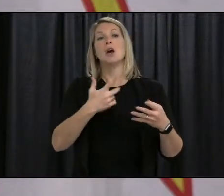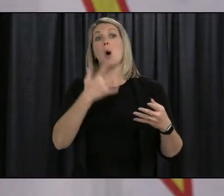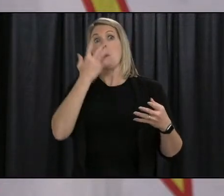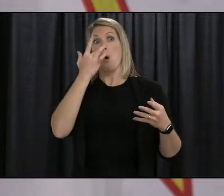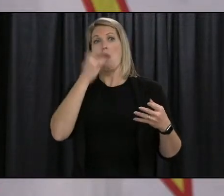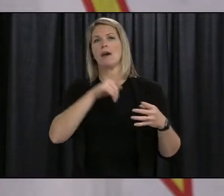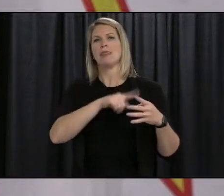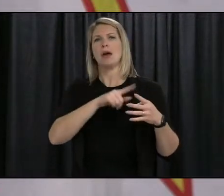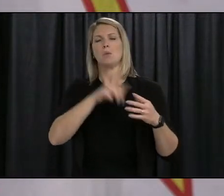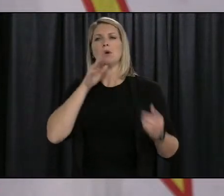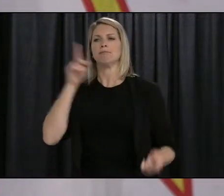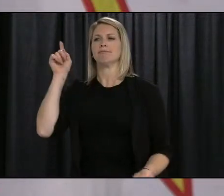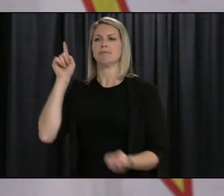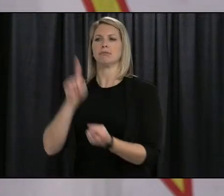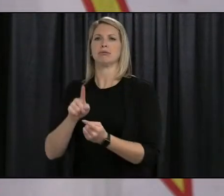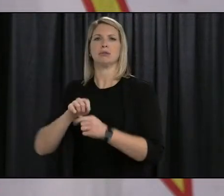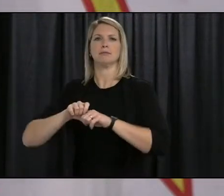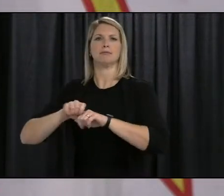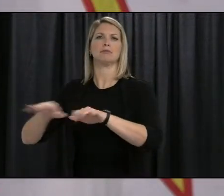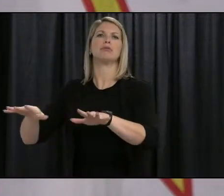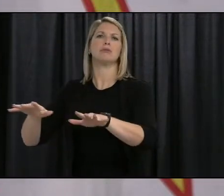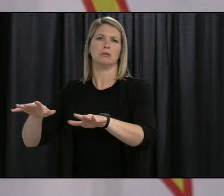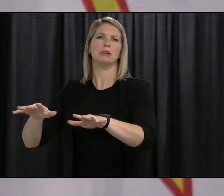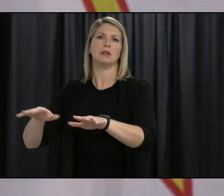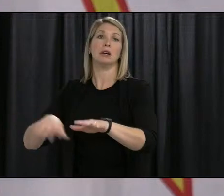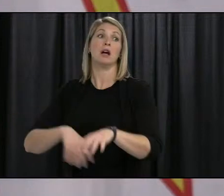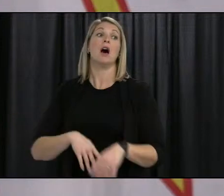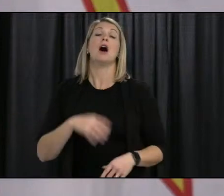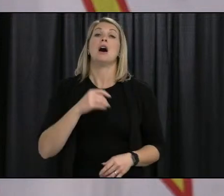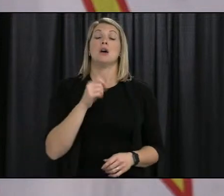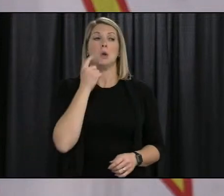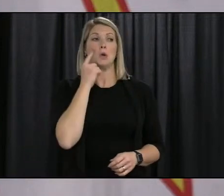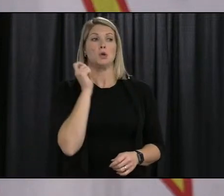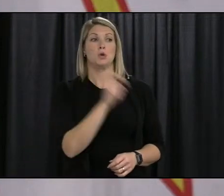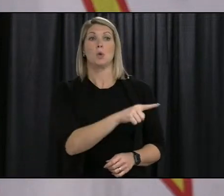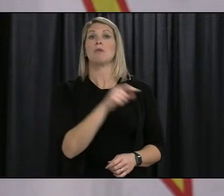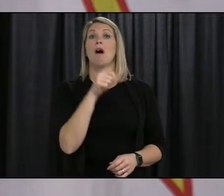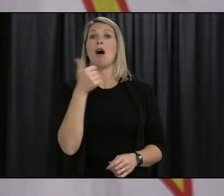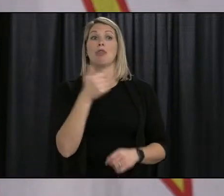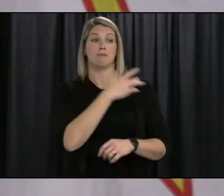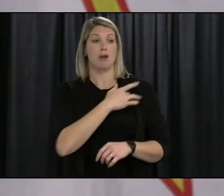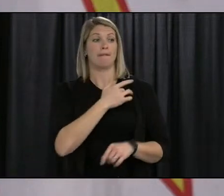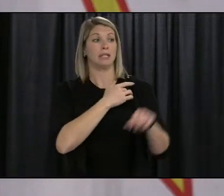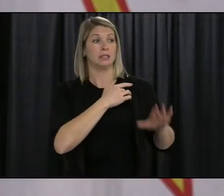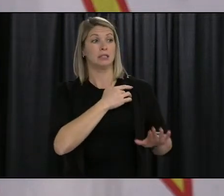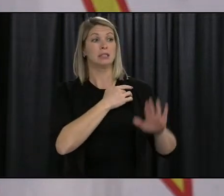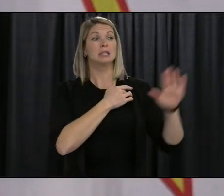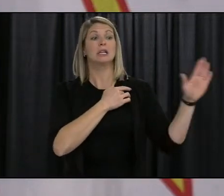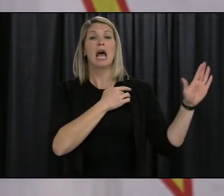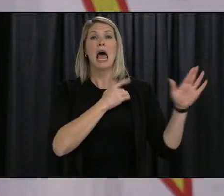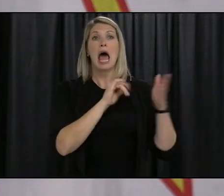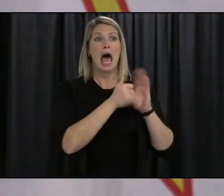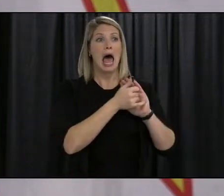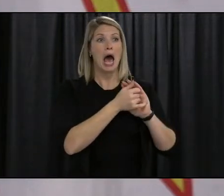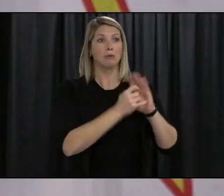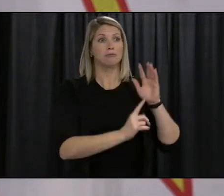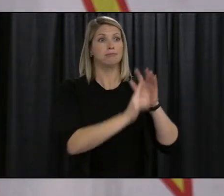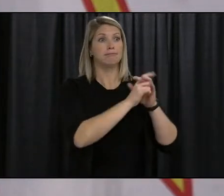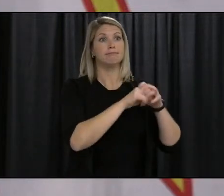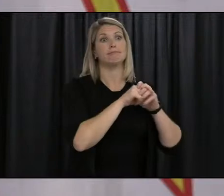many of the outbreaks seen elsewhere in the country have been ignited and fueled by social gatherings with extended groups of